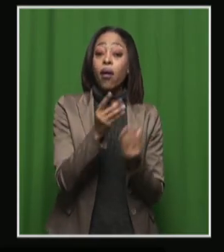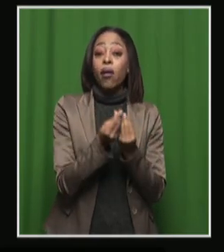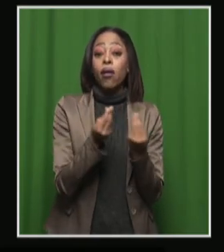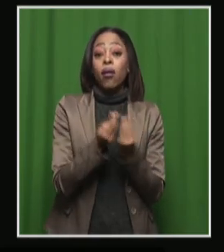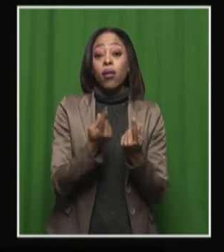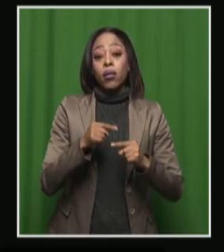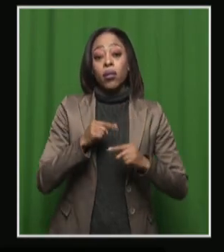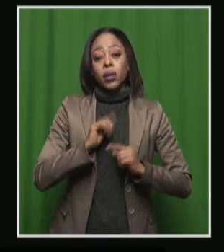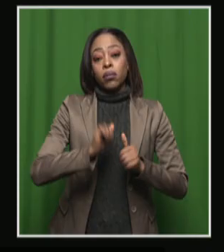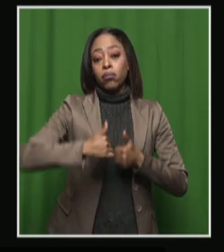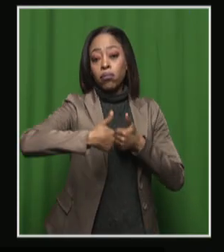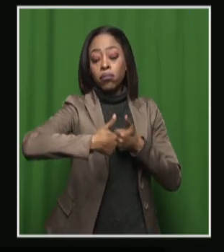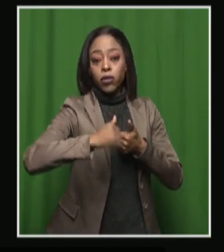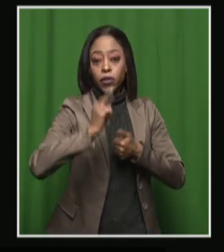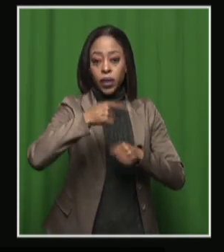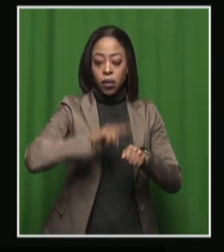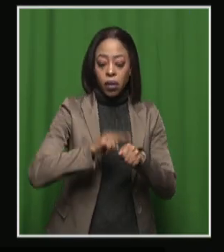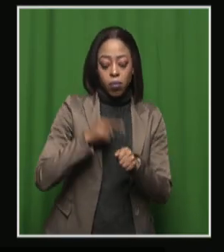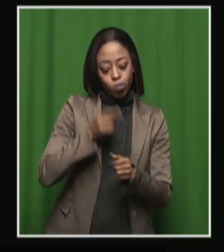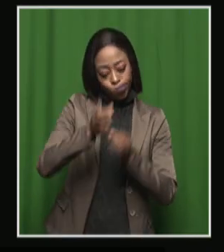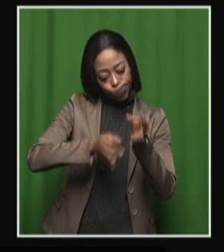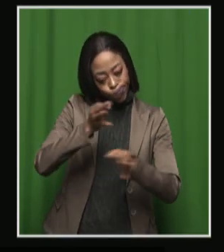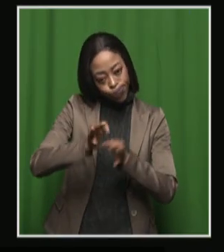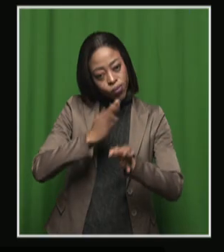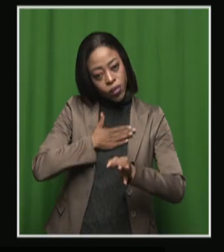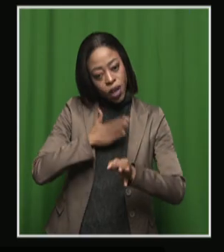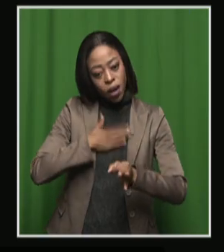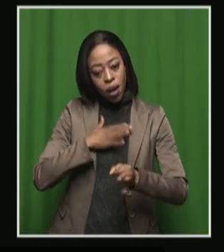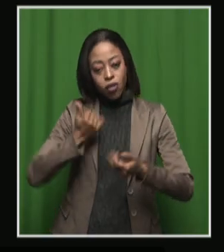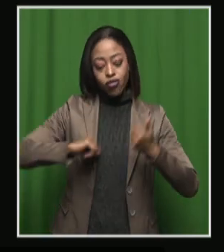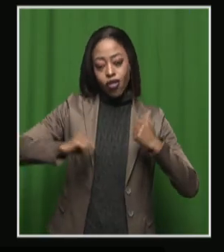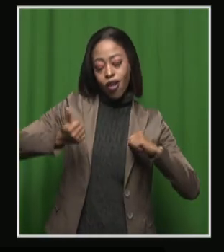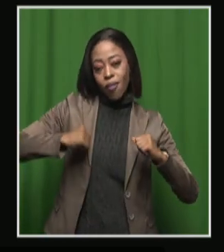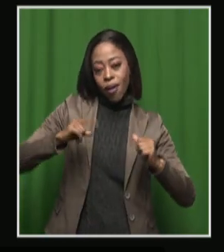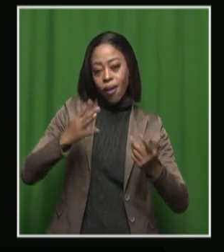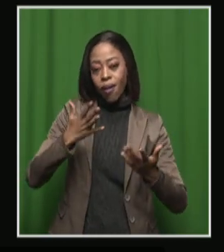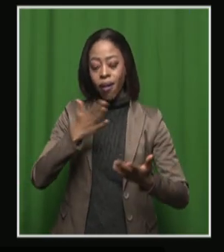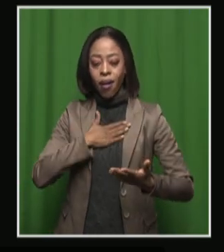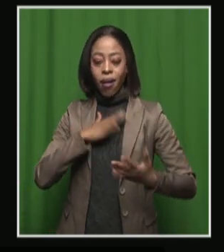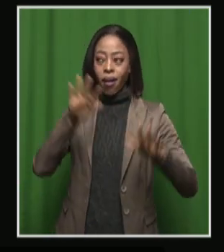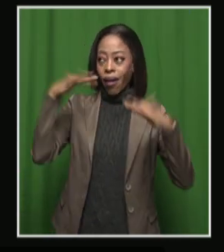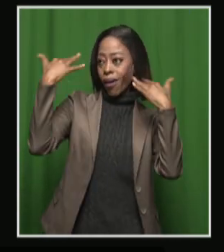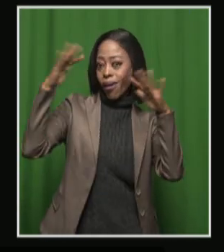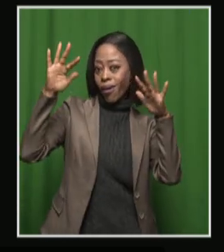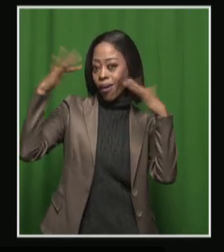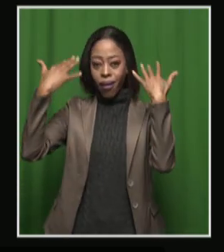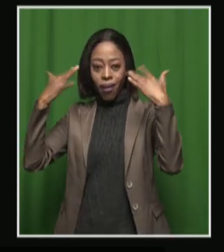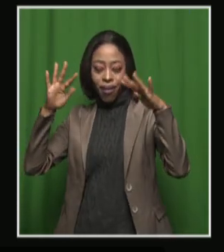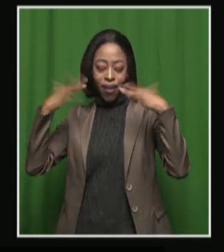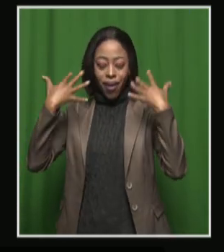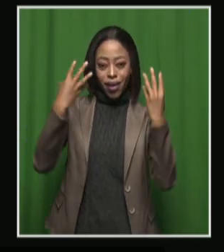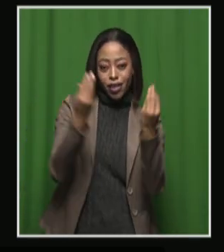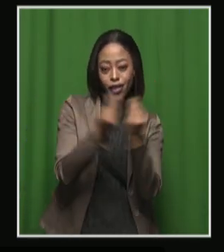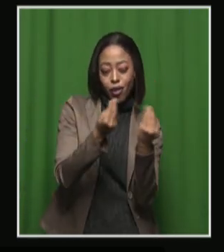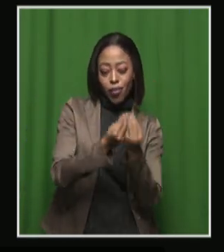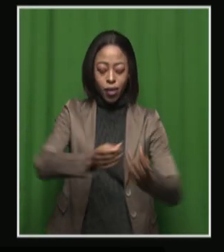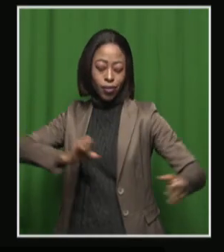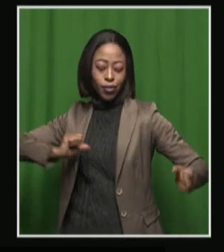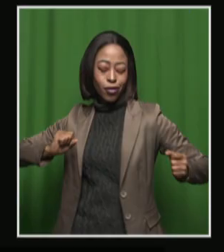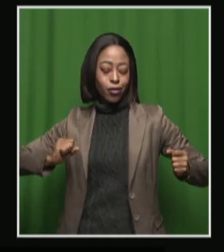first sat down and I told her, listen, I like drama, I like showstopper, I like something that's going to